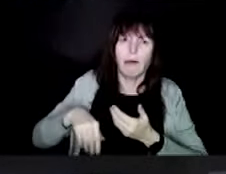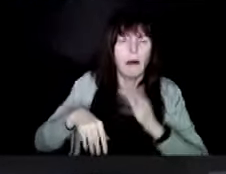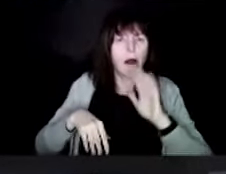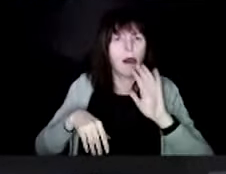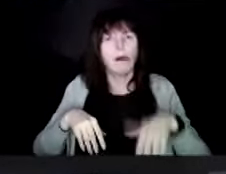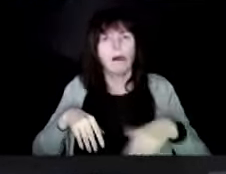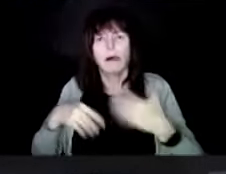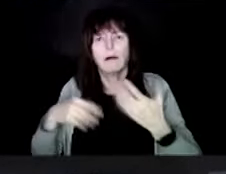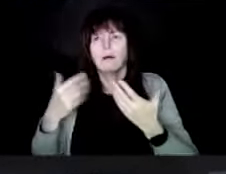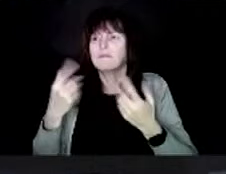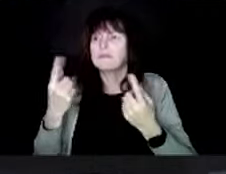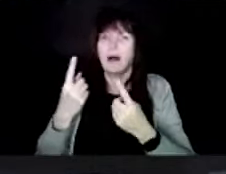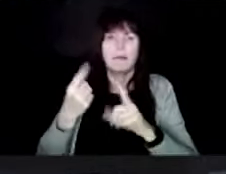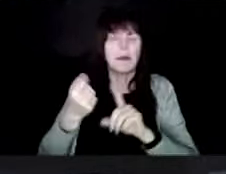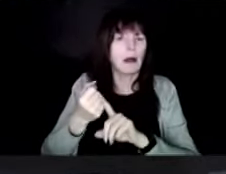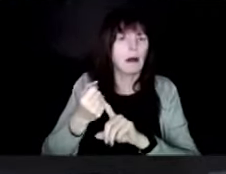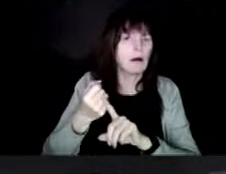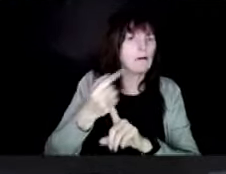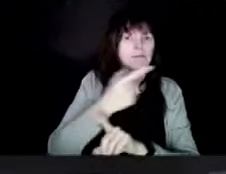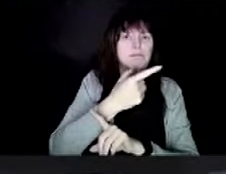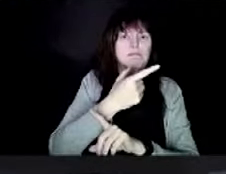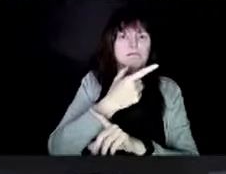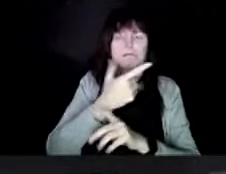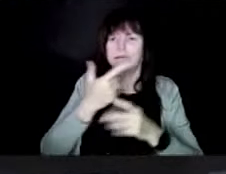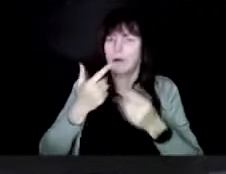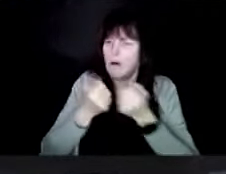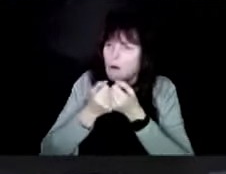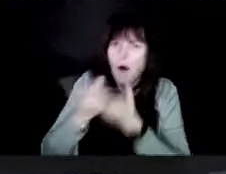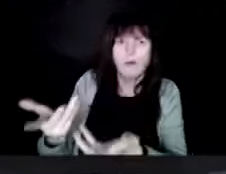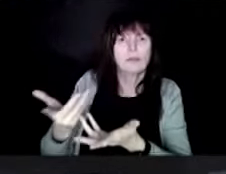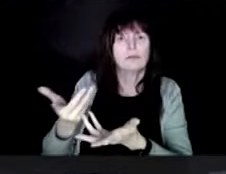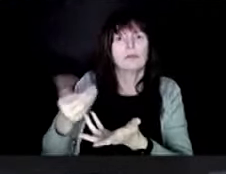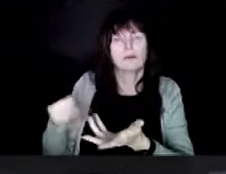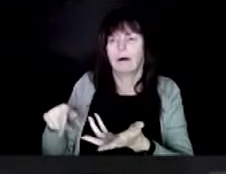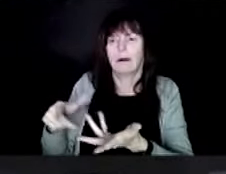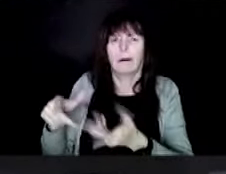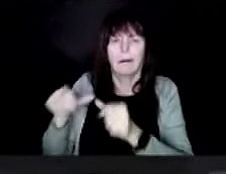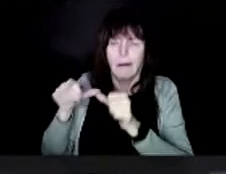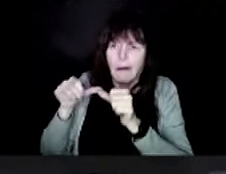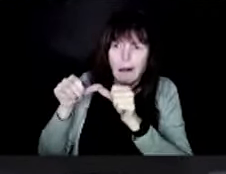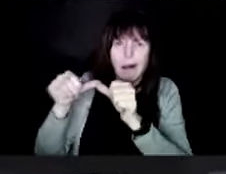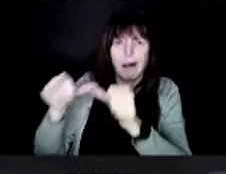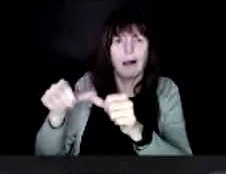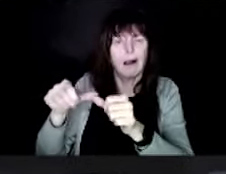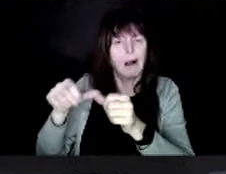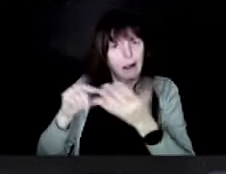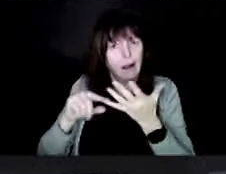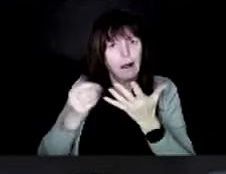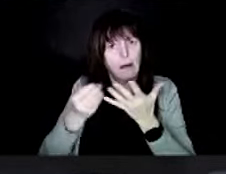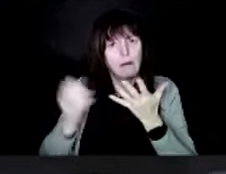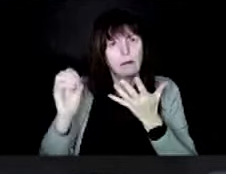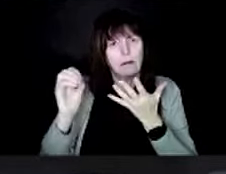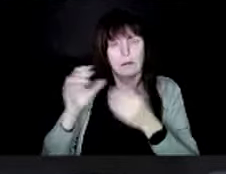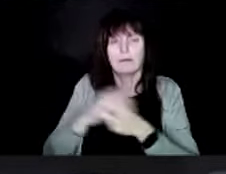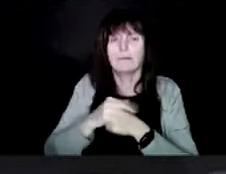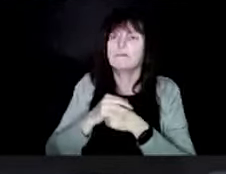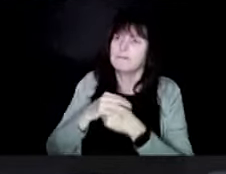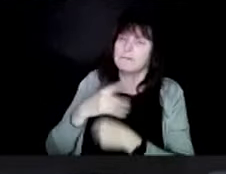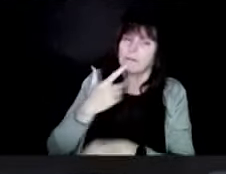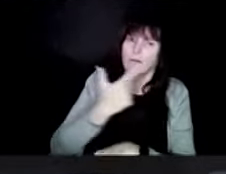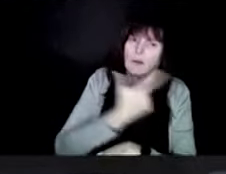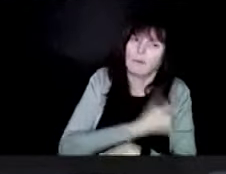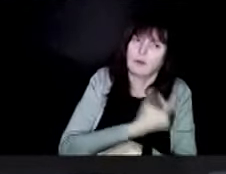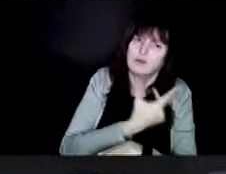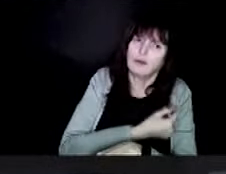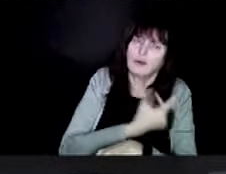The booster dose for 50 and over and for immunocompromised is really essential. We're seeing that it maintains that